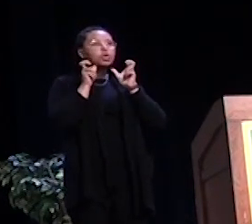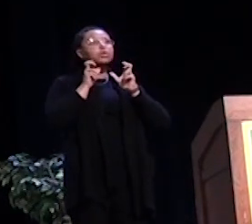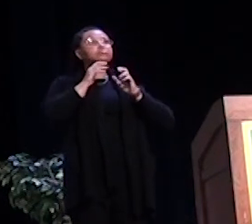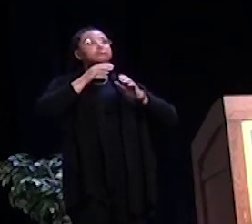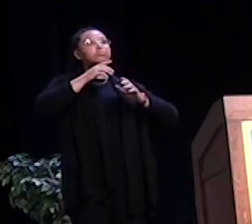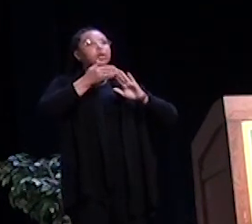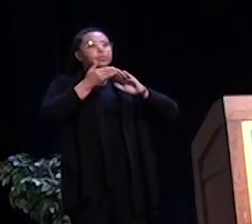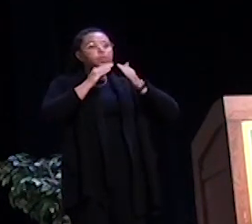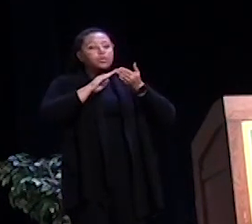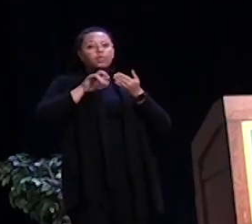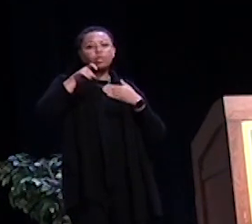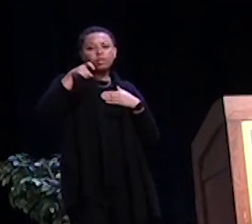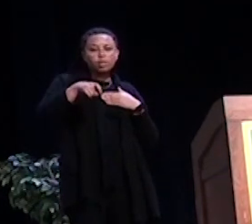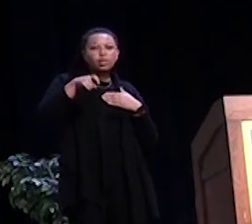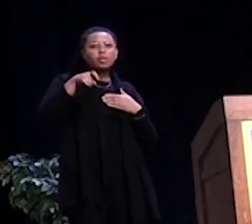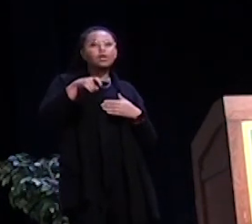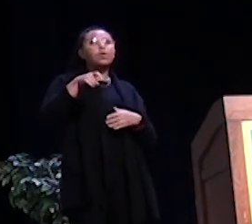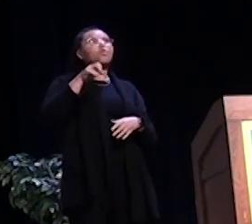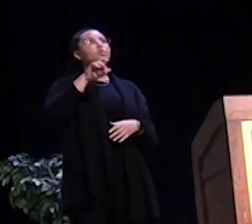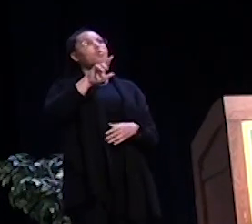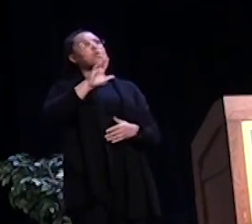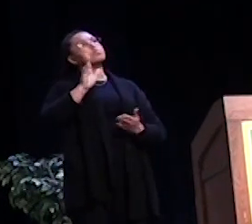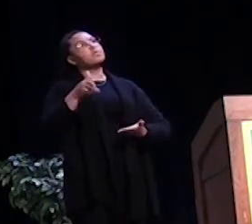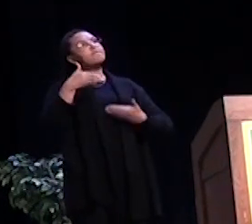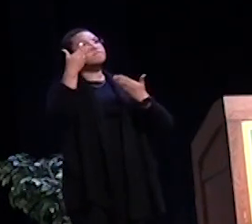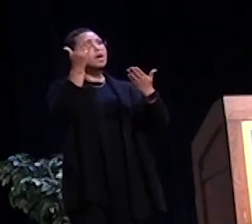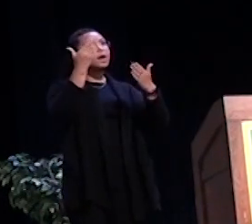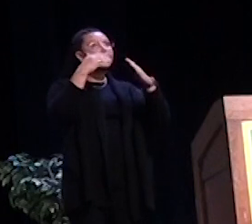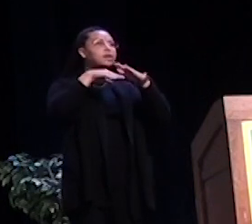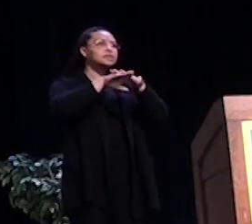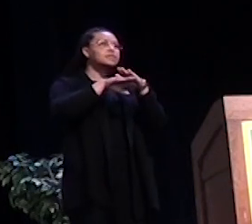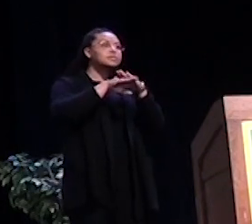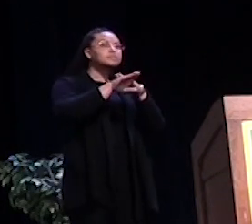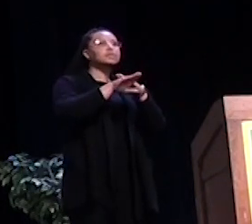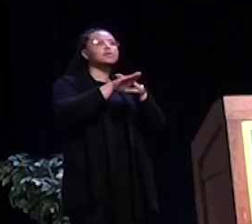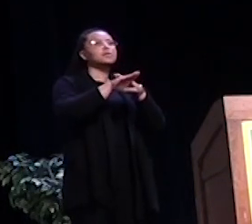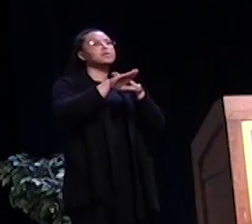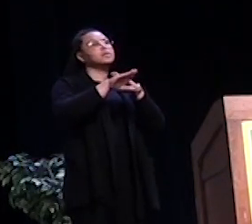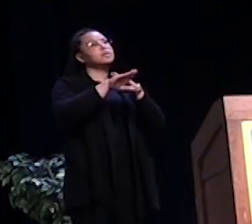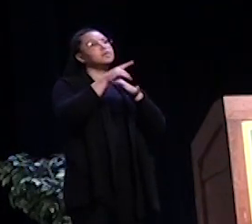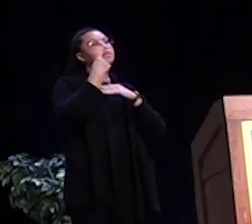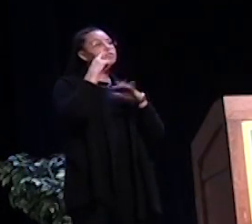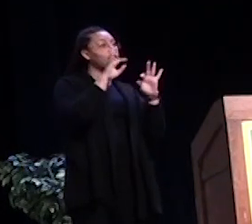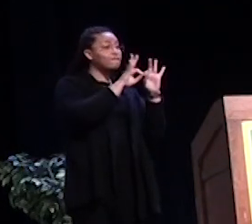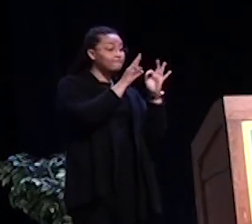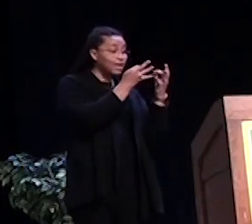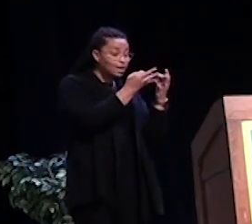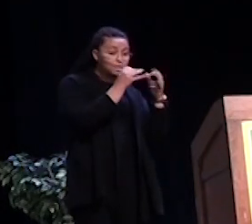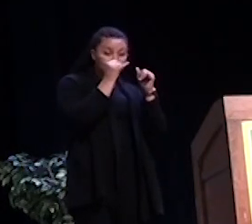in the community or providing accessibility to